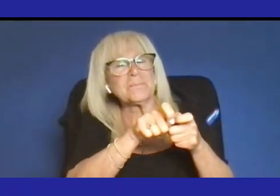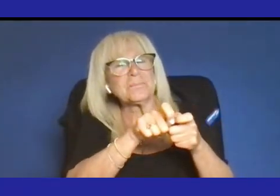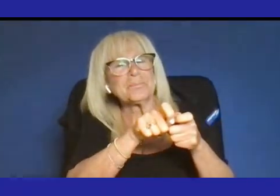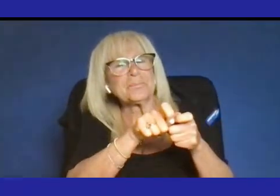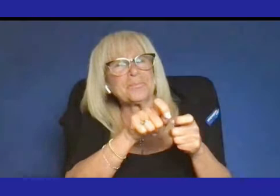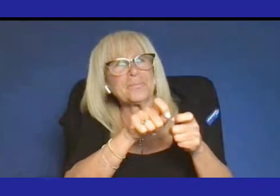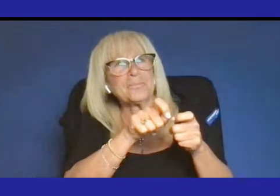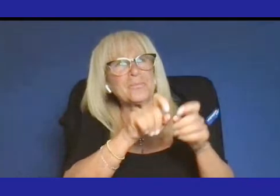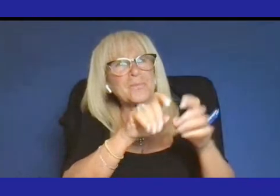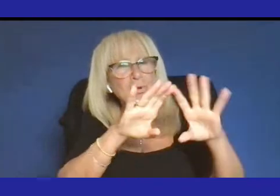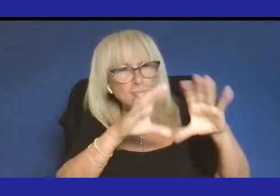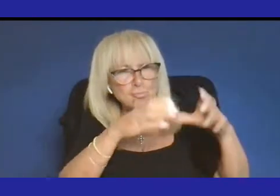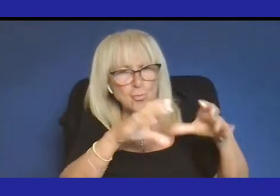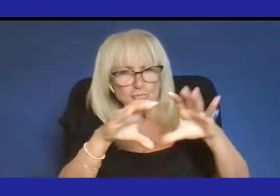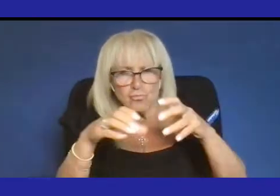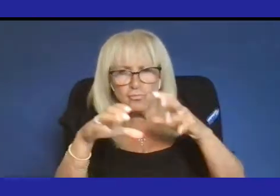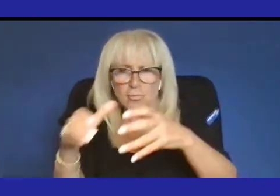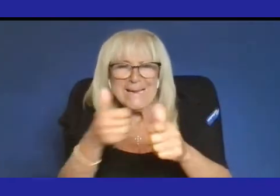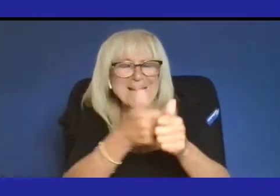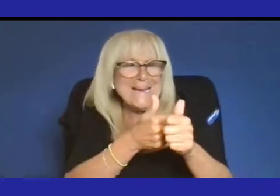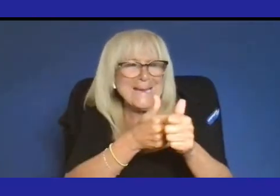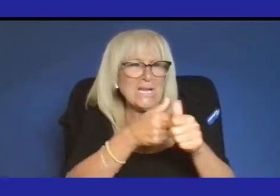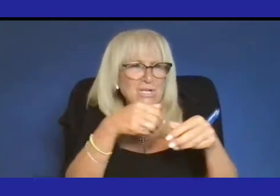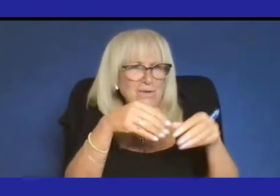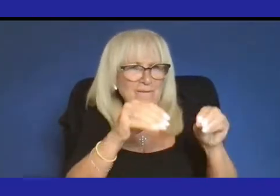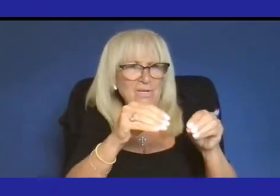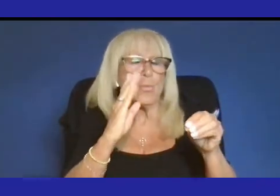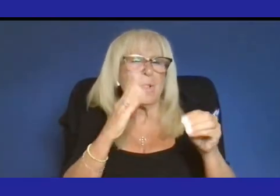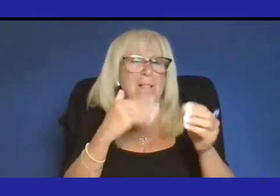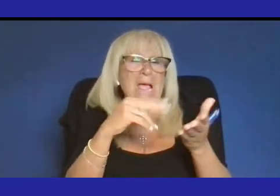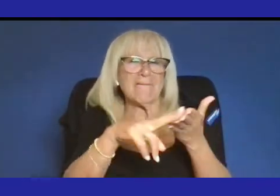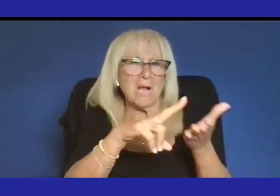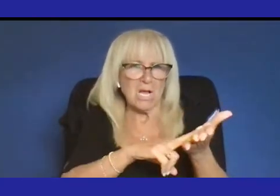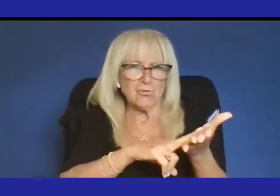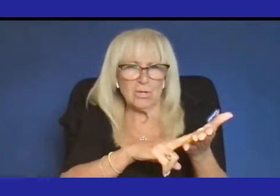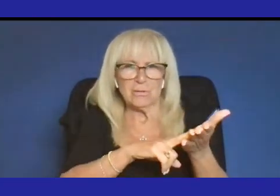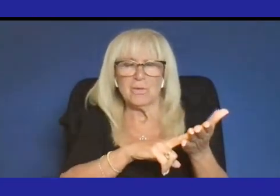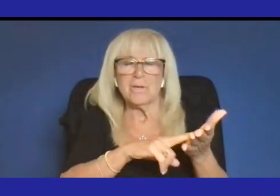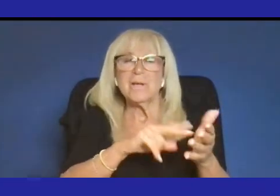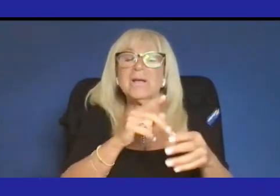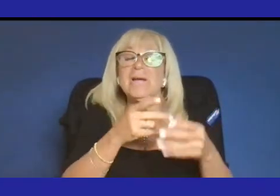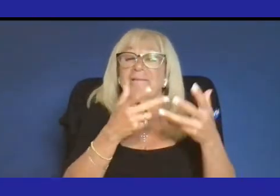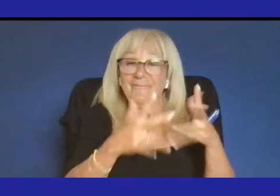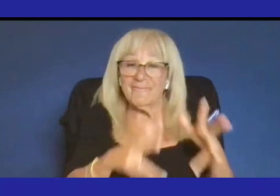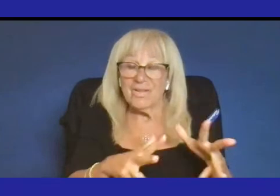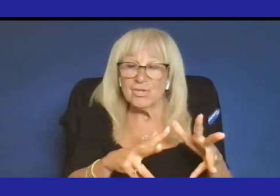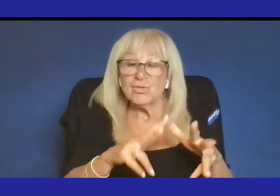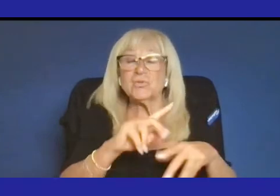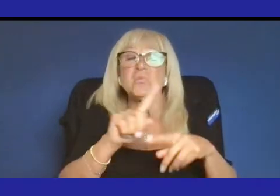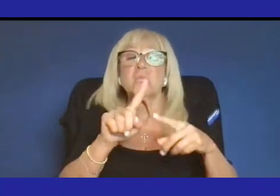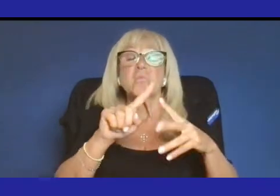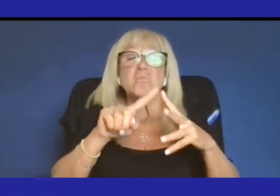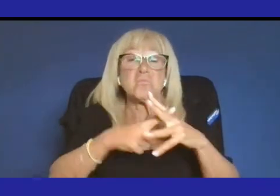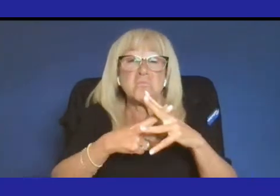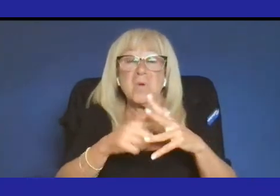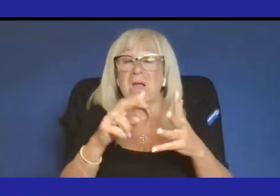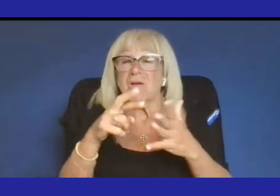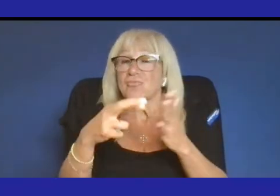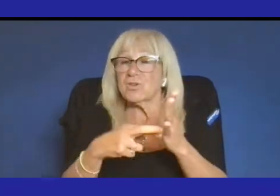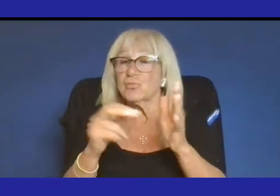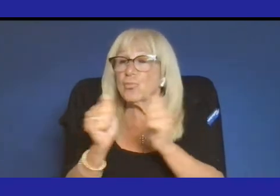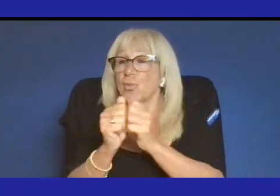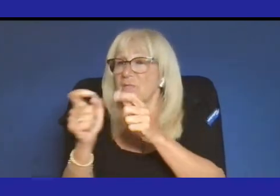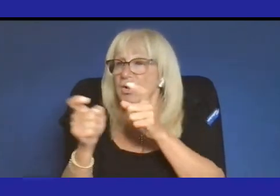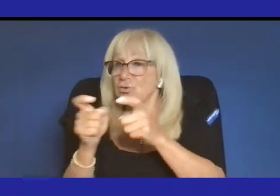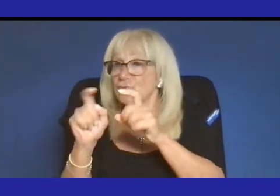pool, okay, and each one of those vendors will have a contract. Once that pool is executed and registered with the controller's office, what we